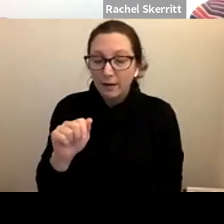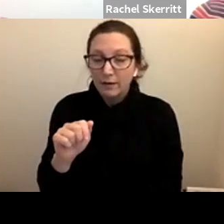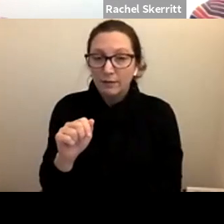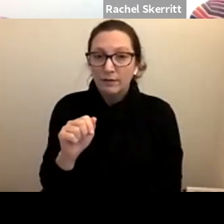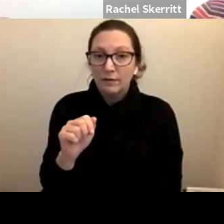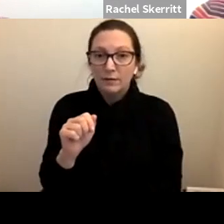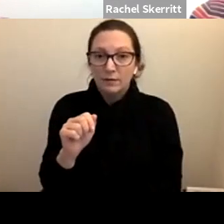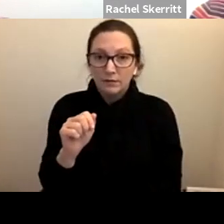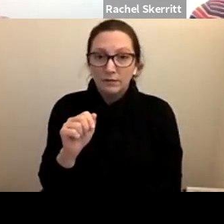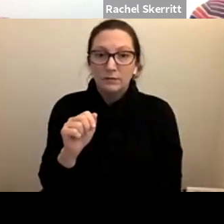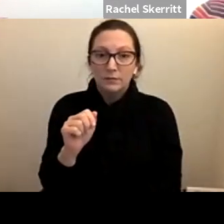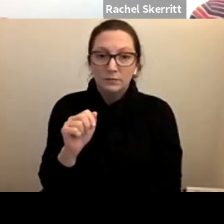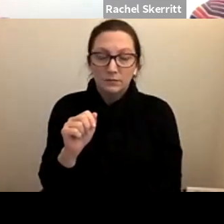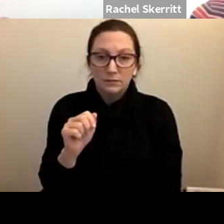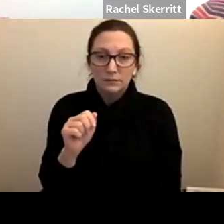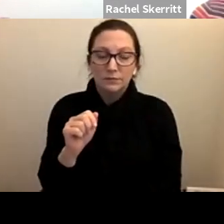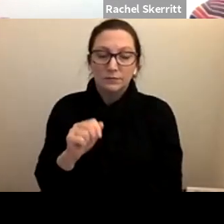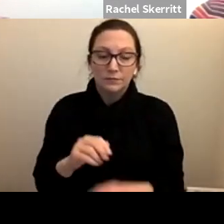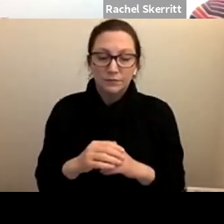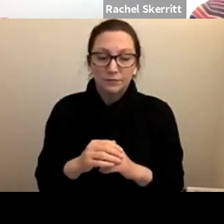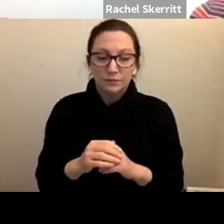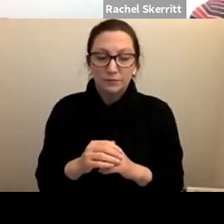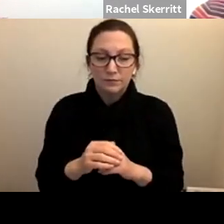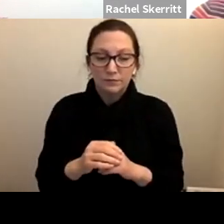of the information that has been